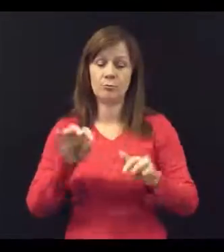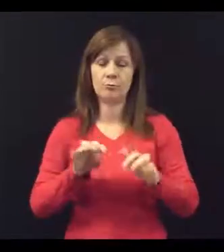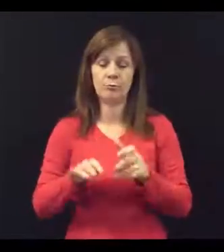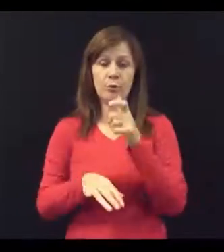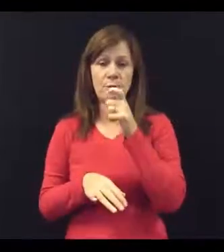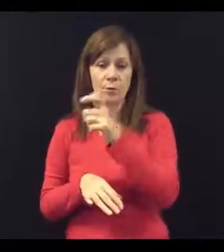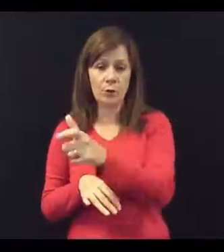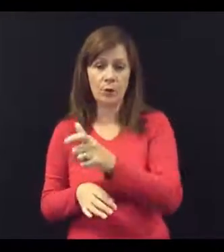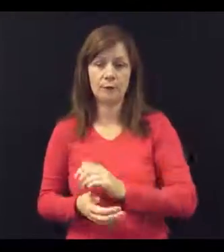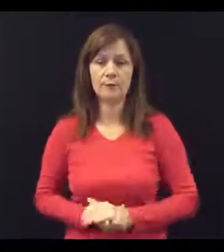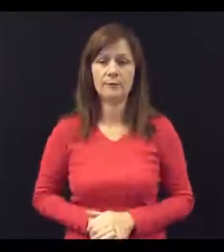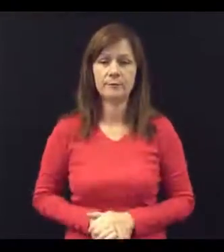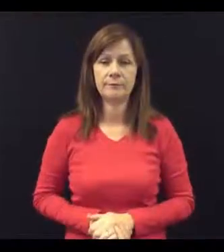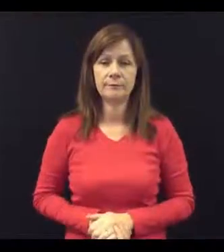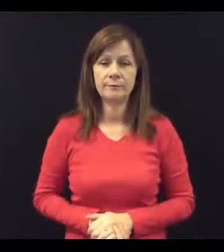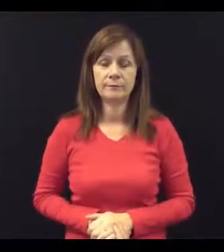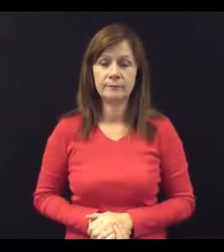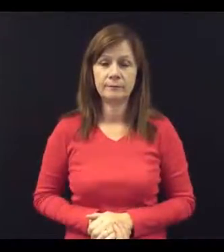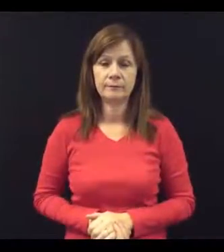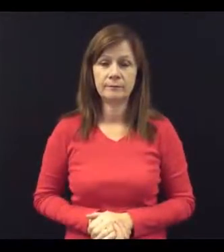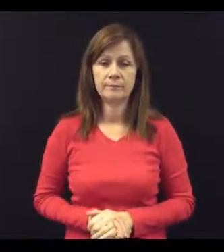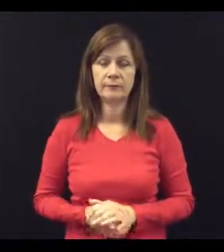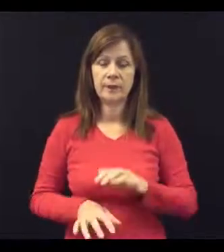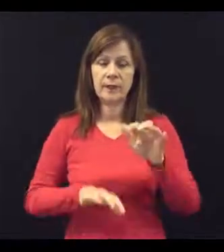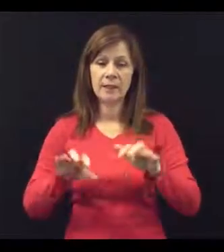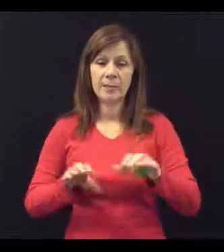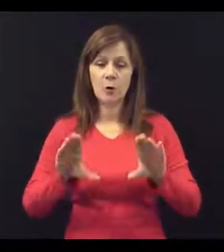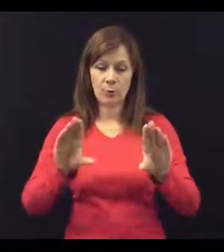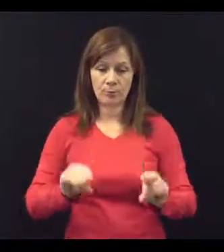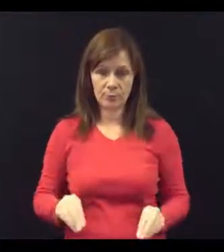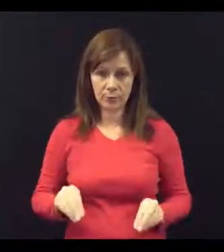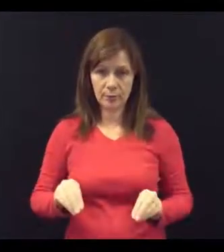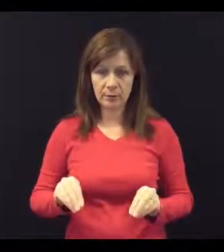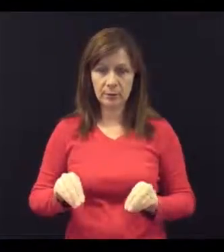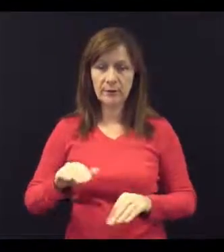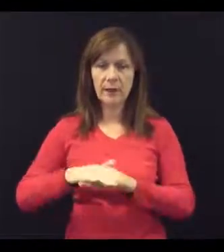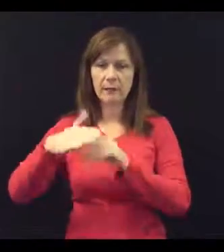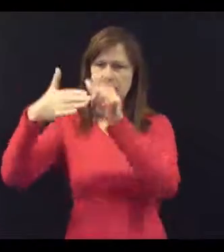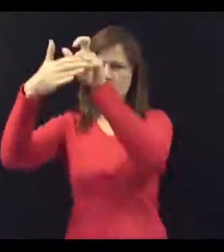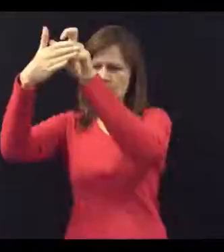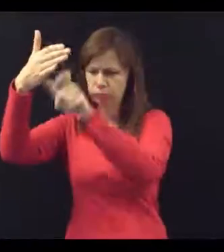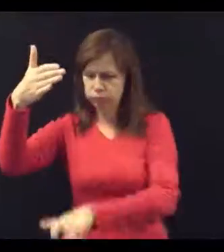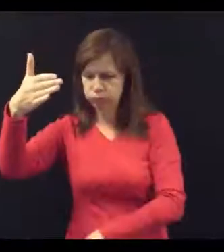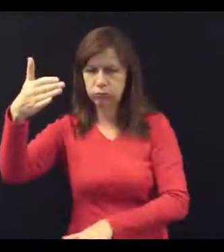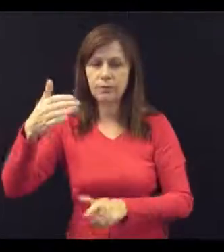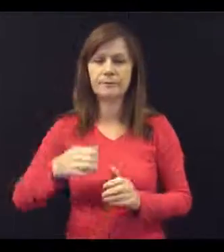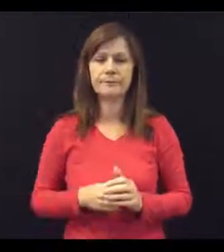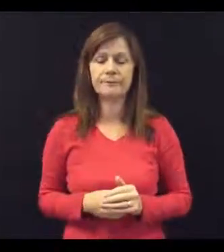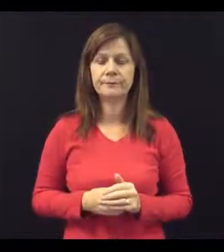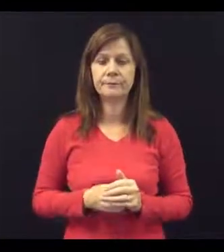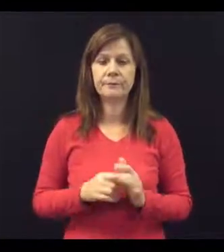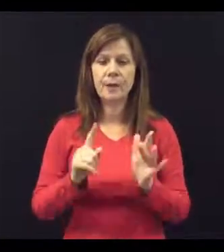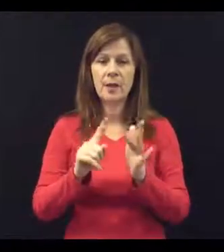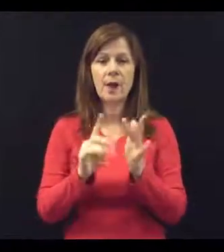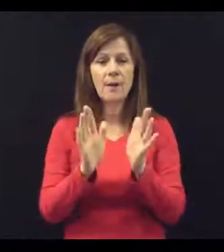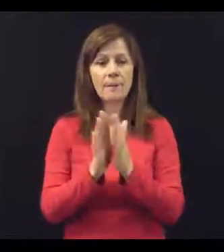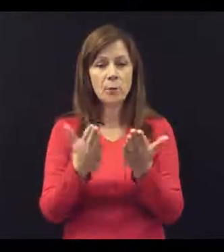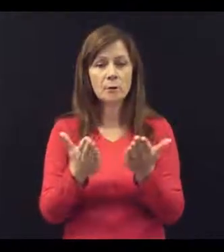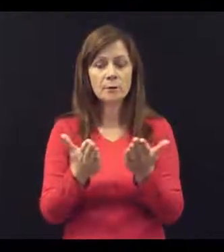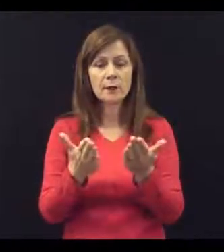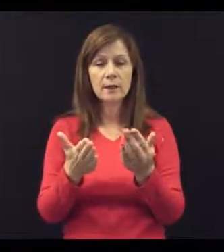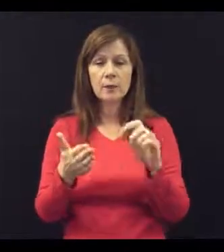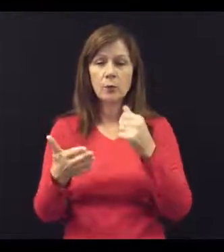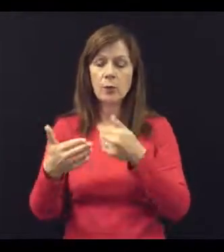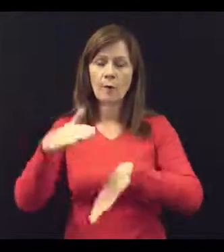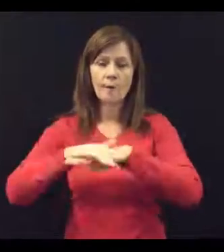your search phrase, then tapping Search. Hiding the keyboard at this point will allow you to see more search results. iBooks